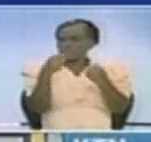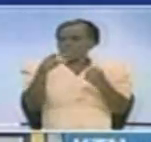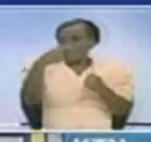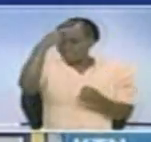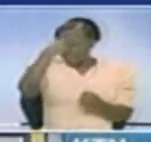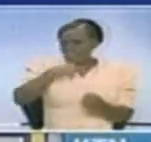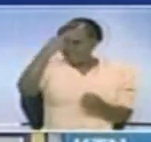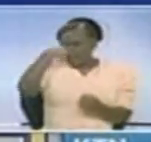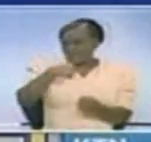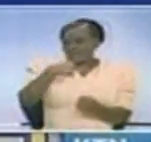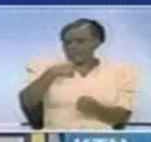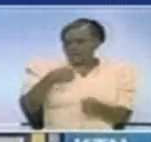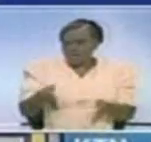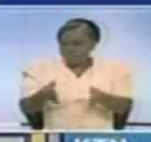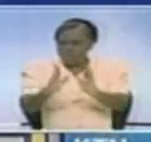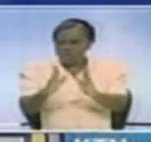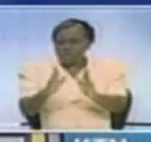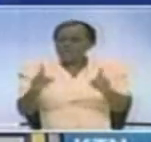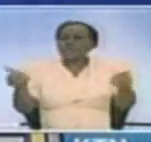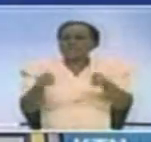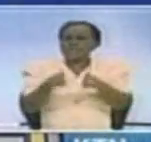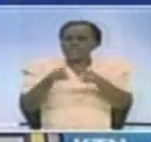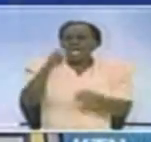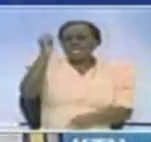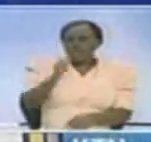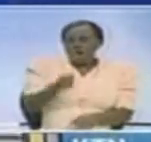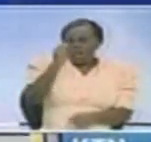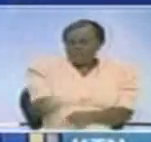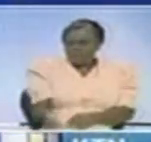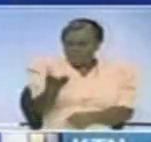Highway, bombs going off in Kikamba and elsewhere,